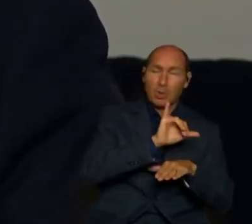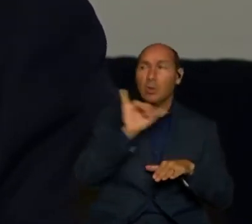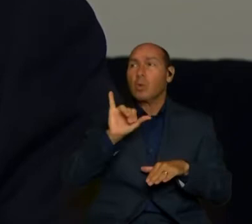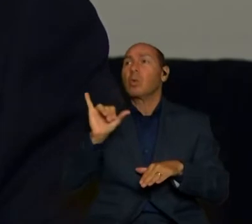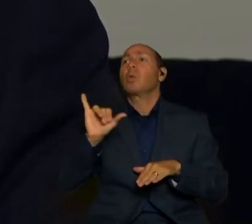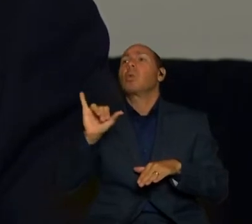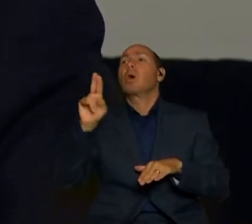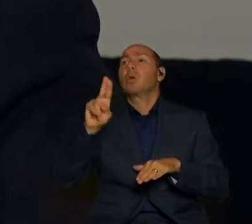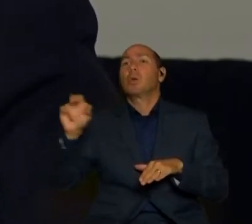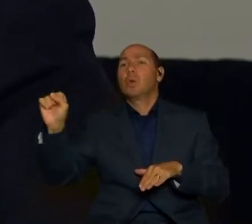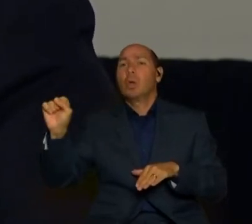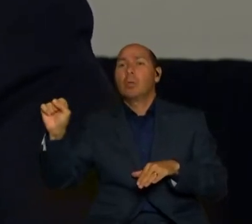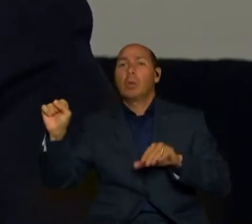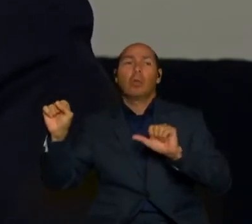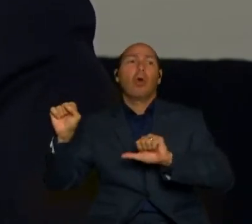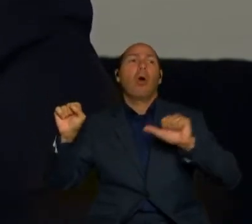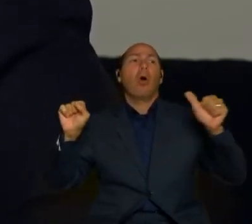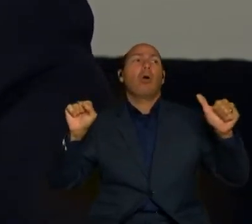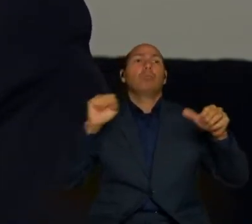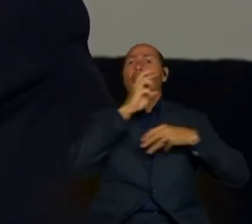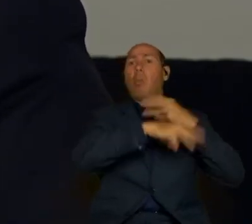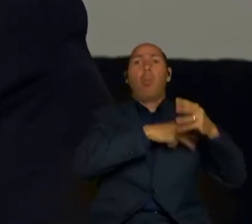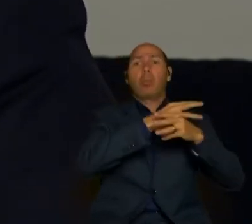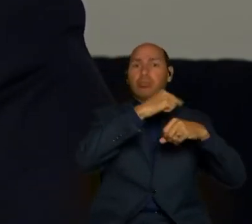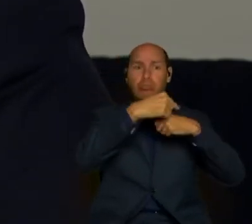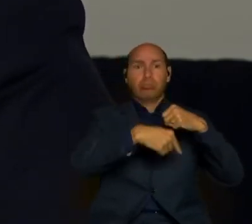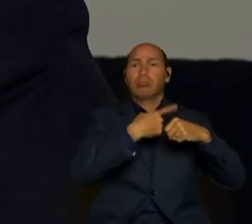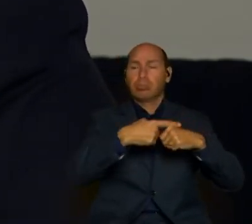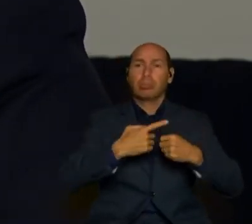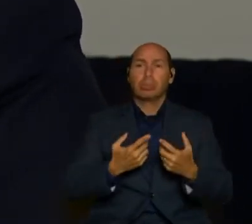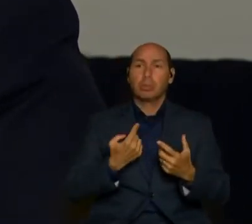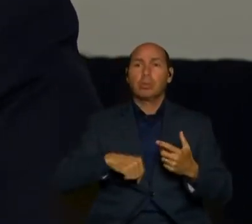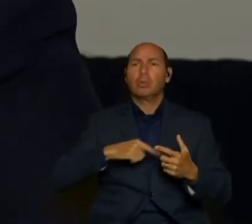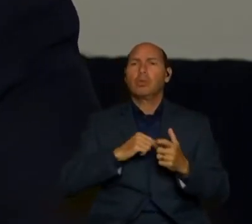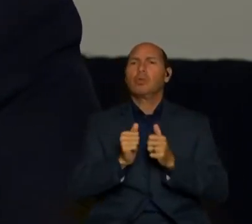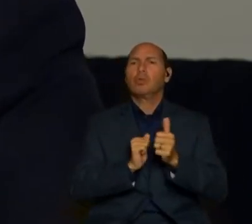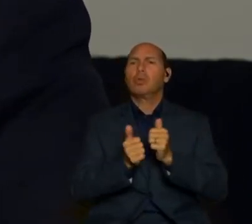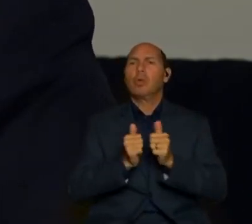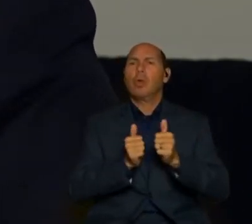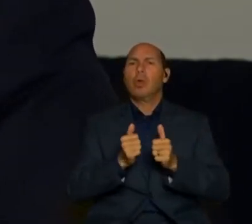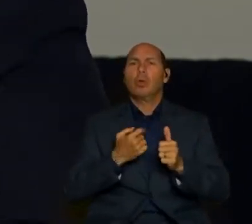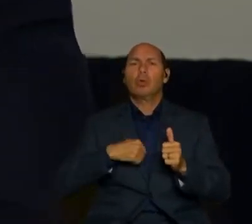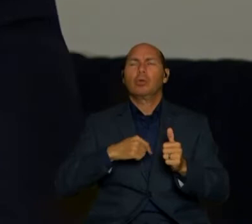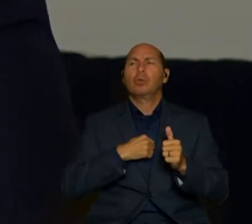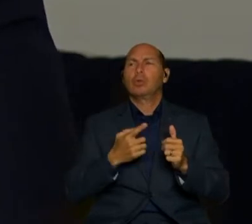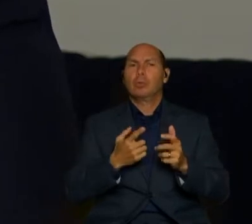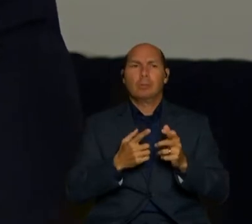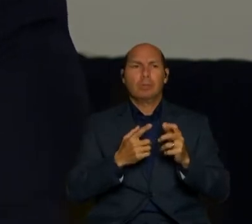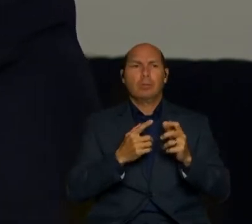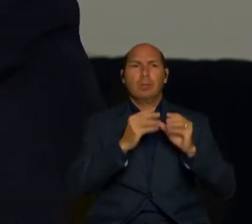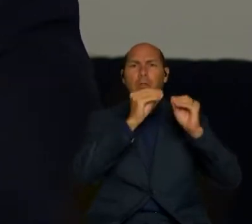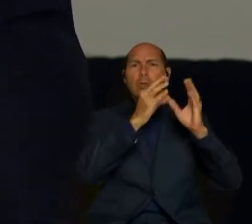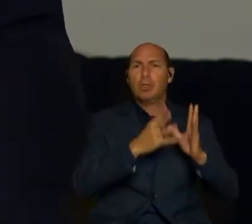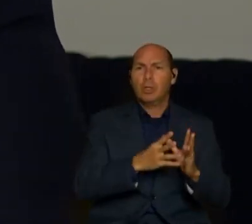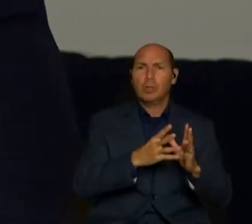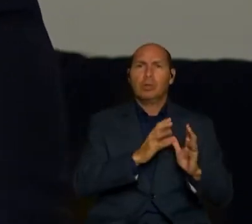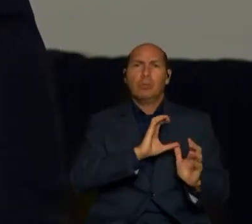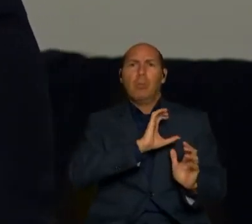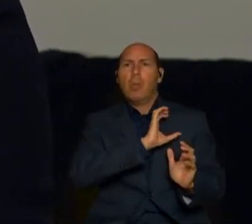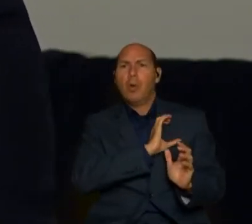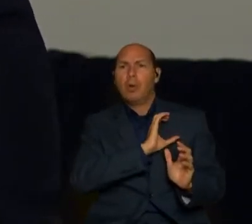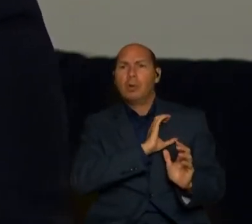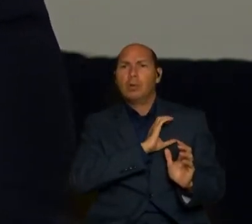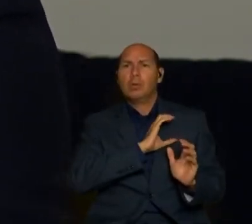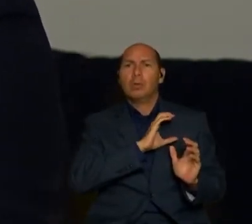with other jurisdictions. When we talk about, for example, when we're losing teachers, we're losing police officers, we're not